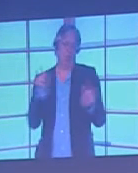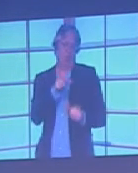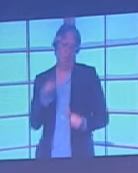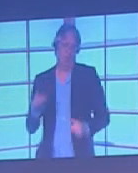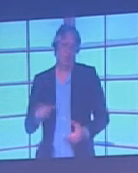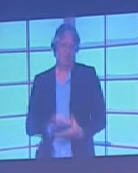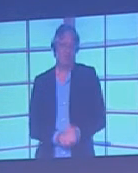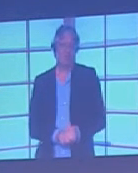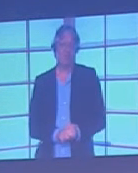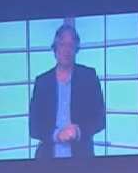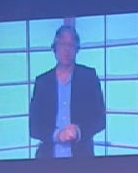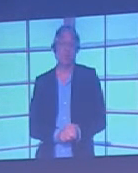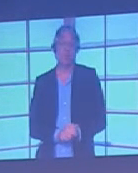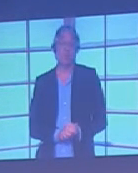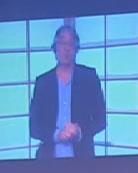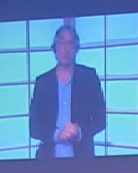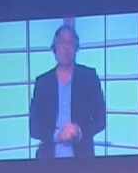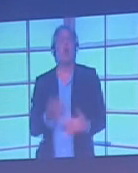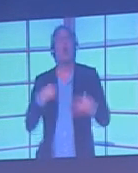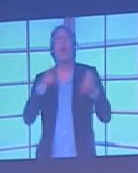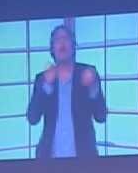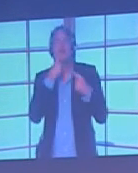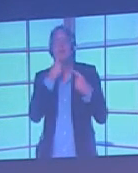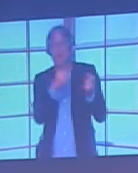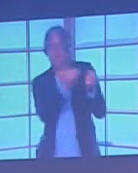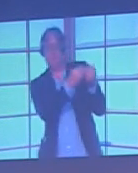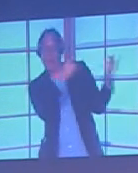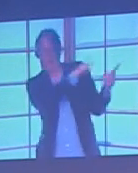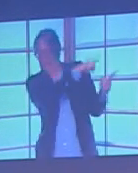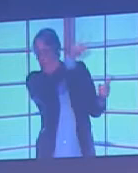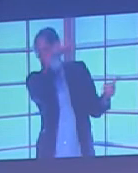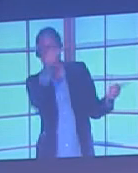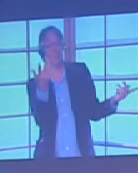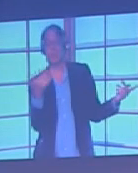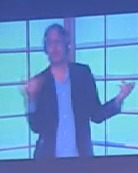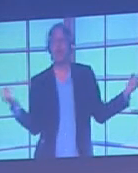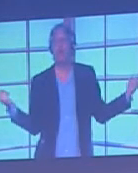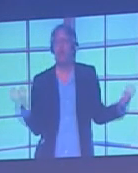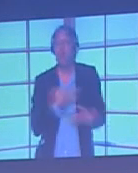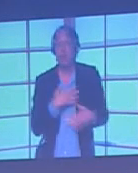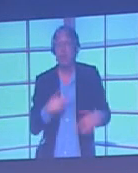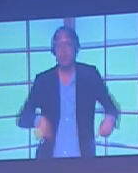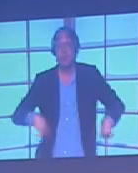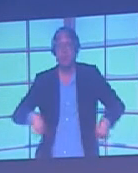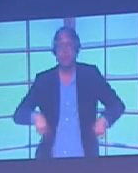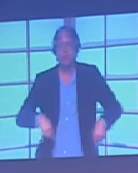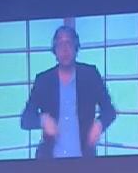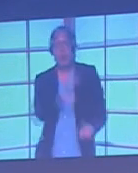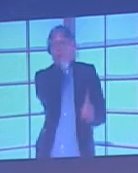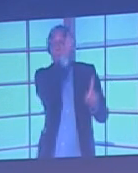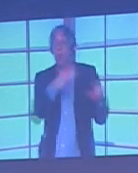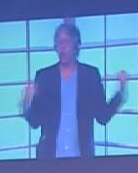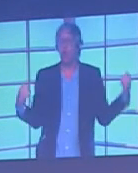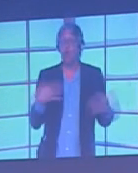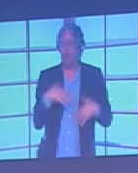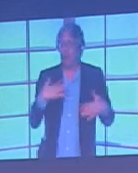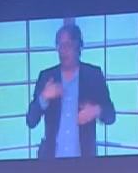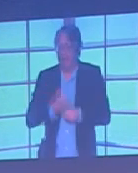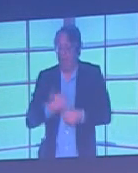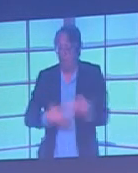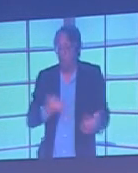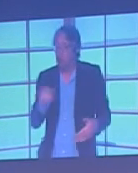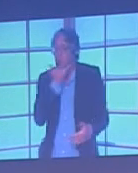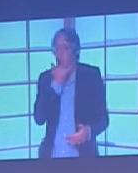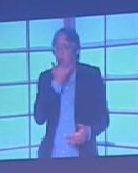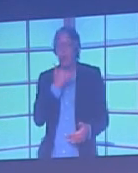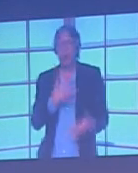What I can tell you is there's a lot of fear out there. I think it's something we all recognize. People are worried to do the wrong thing. They're worried that they